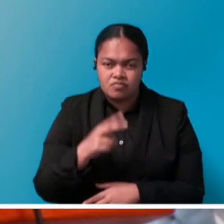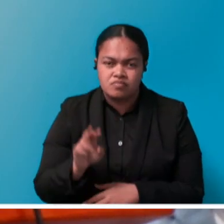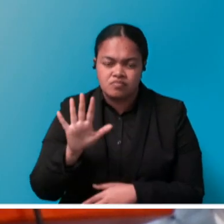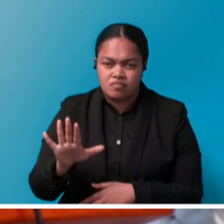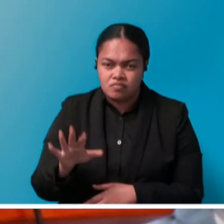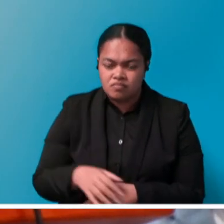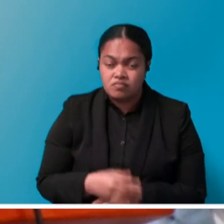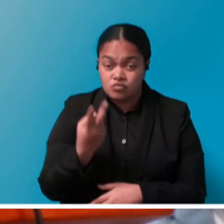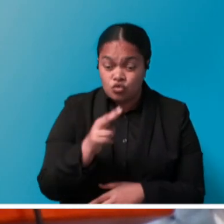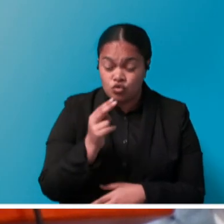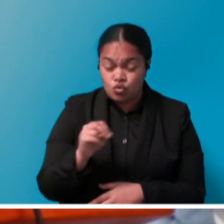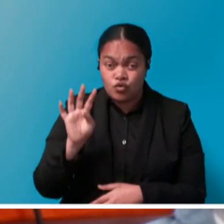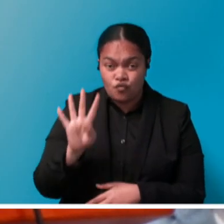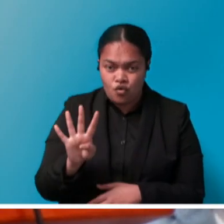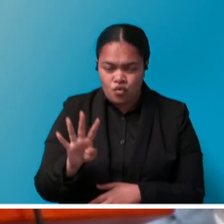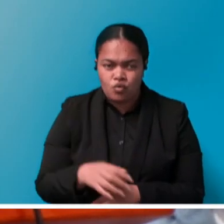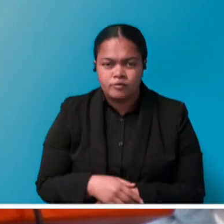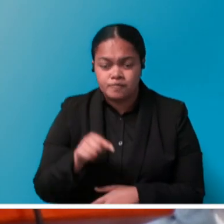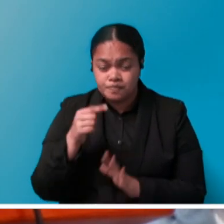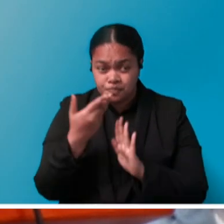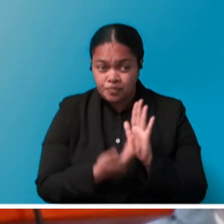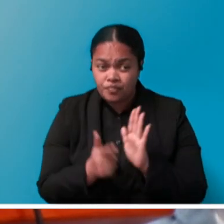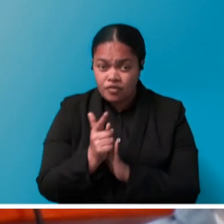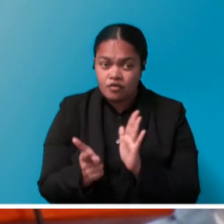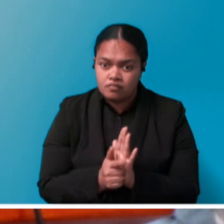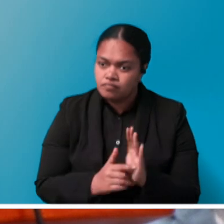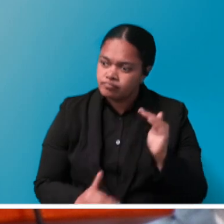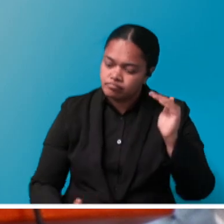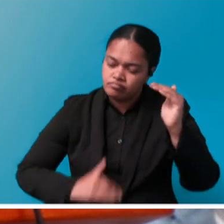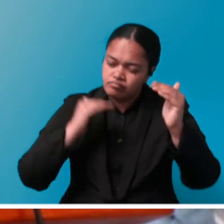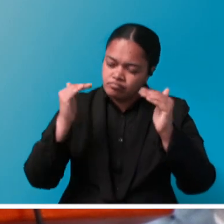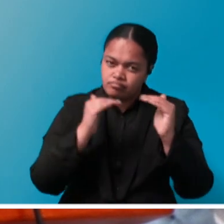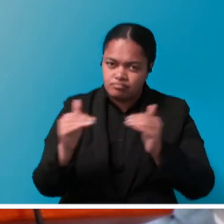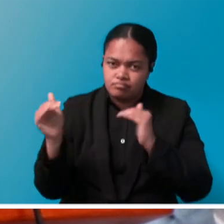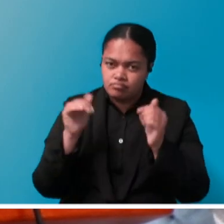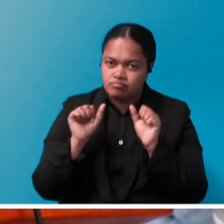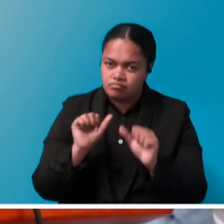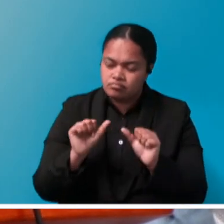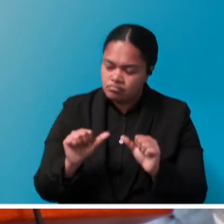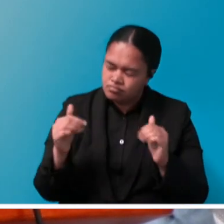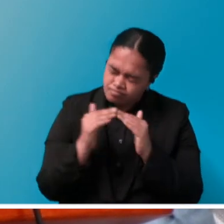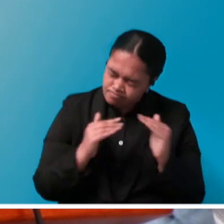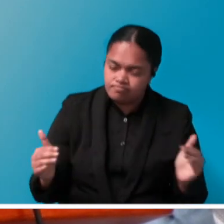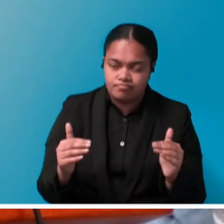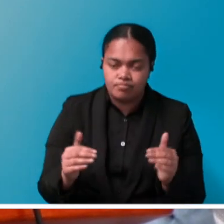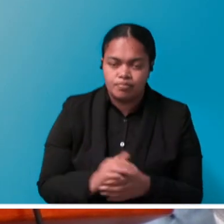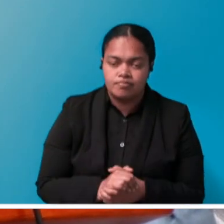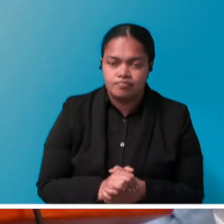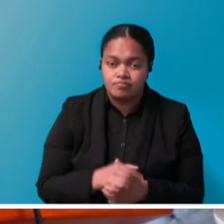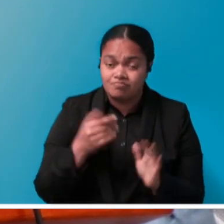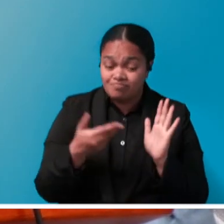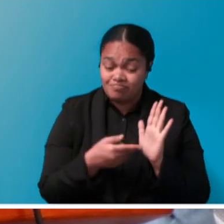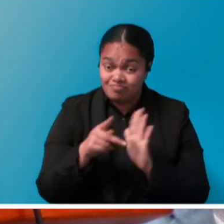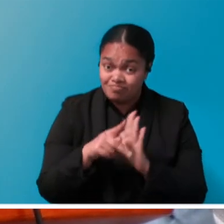Act 2024. These laws set higher standards for child protection and justice systems, and this policy